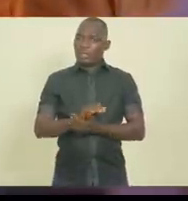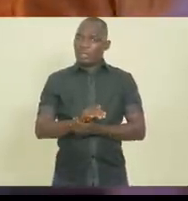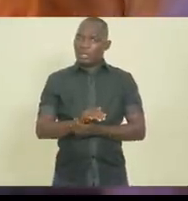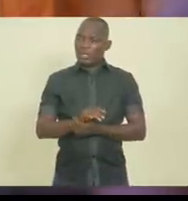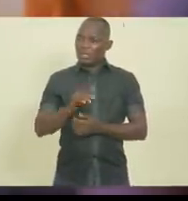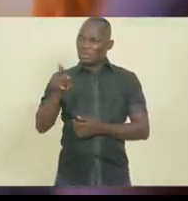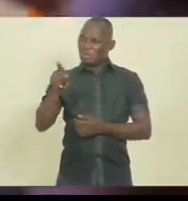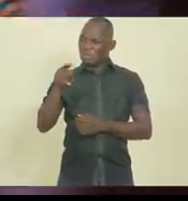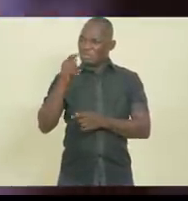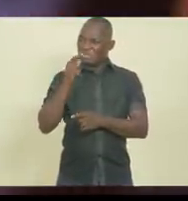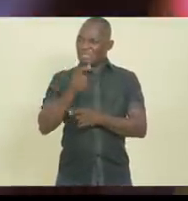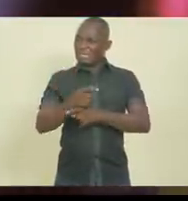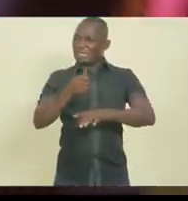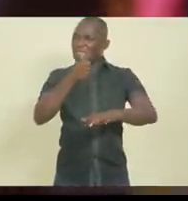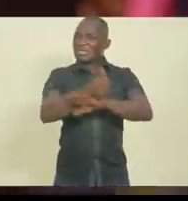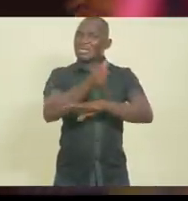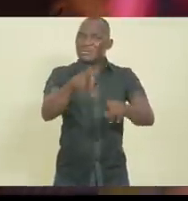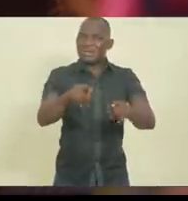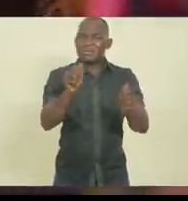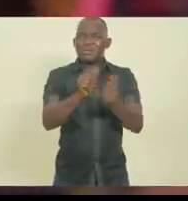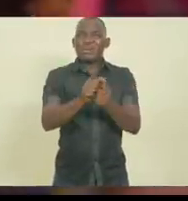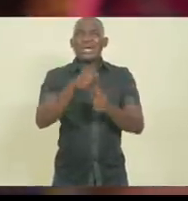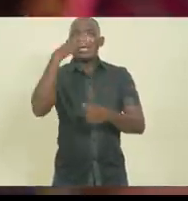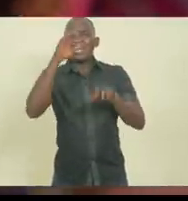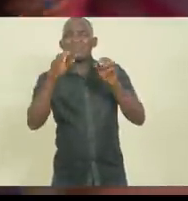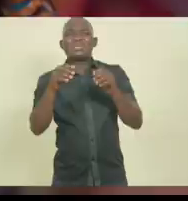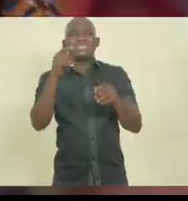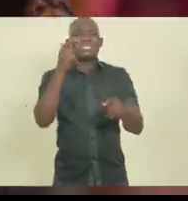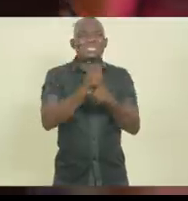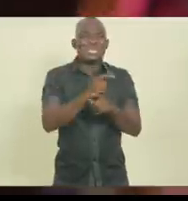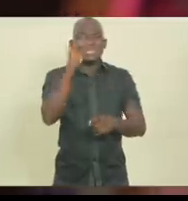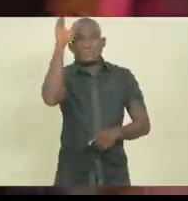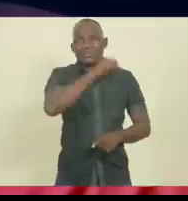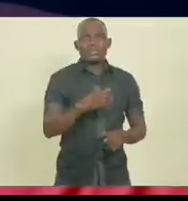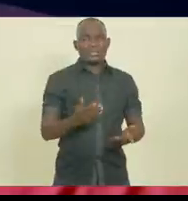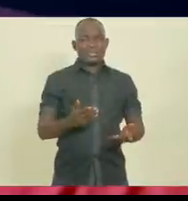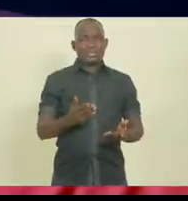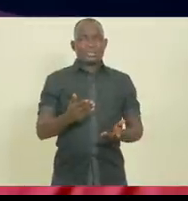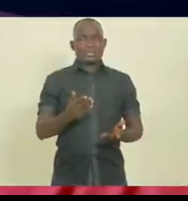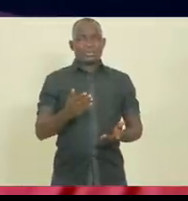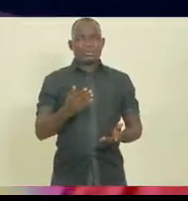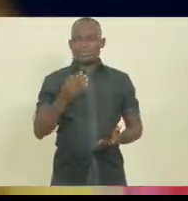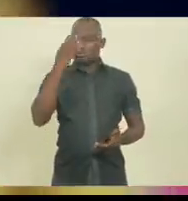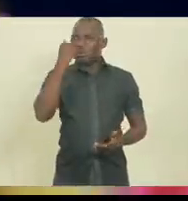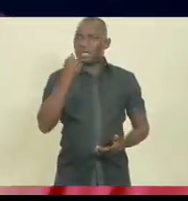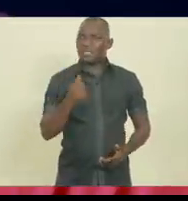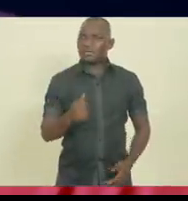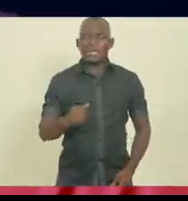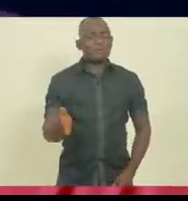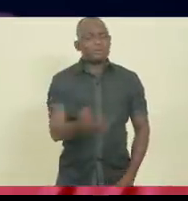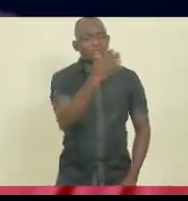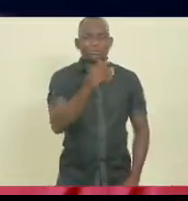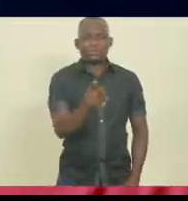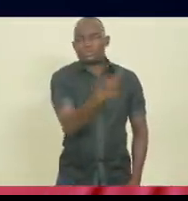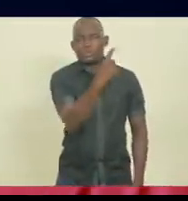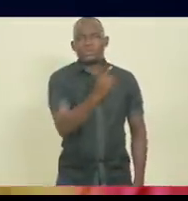Are you just charging anyone with any crime or just mere speculations? Koko, I guess we are done here. Let's go.